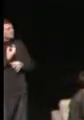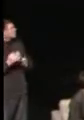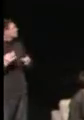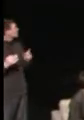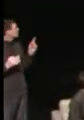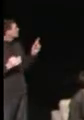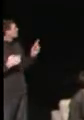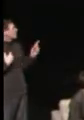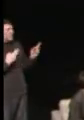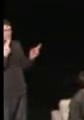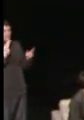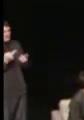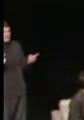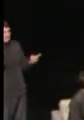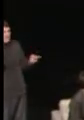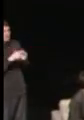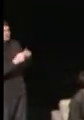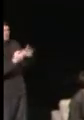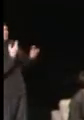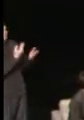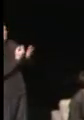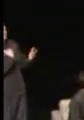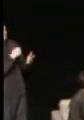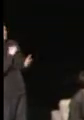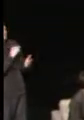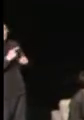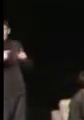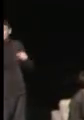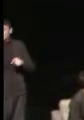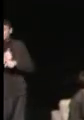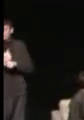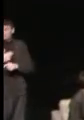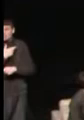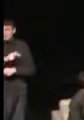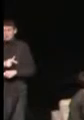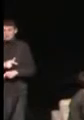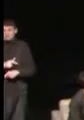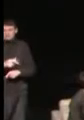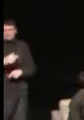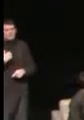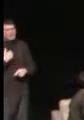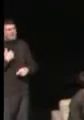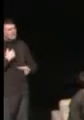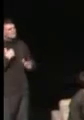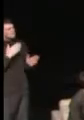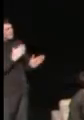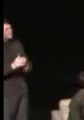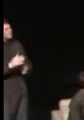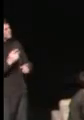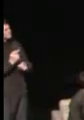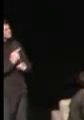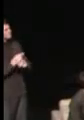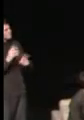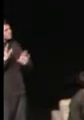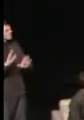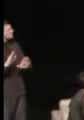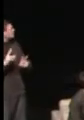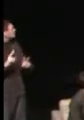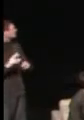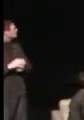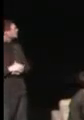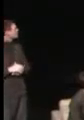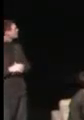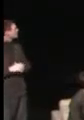innocent until proven guilty. To practice my religion freely and organize peacefully. We have the right to take part in Canada's